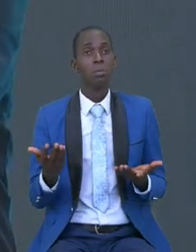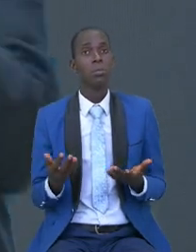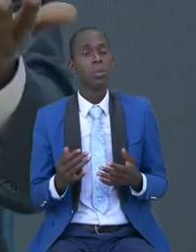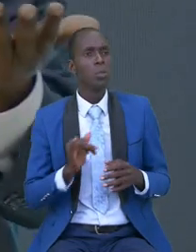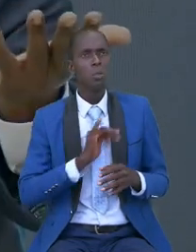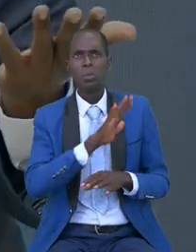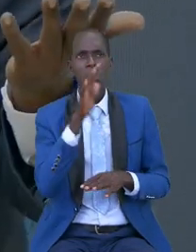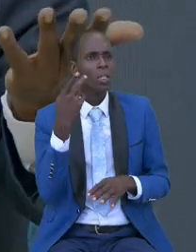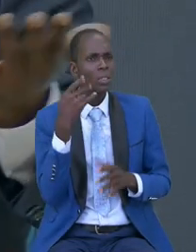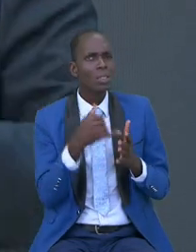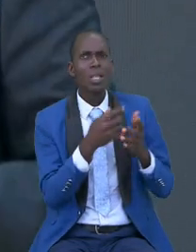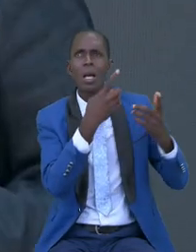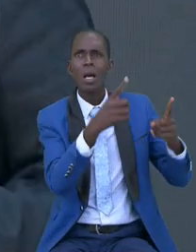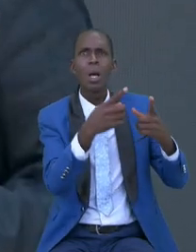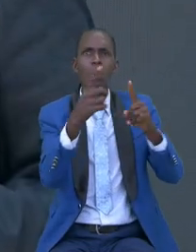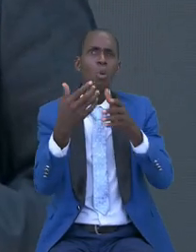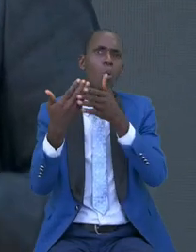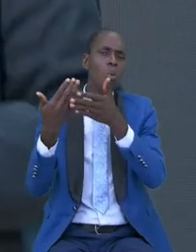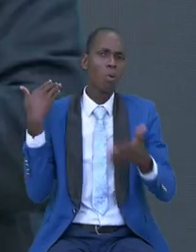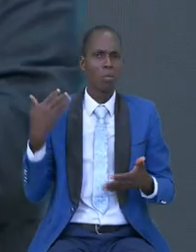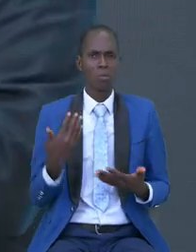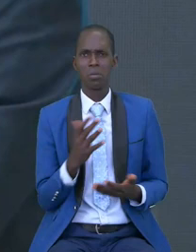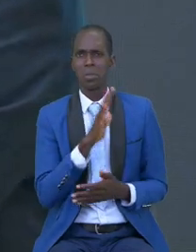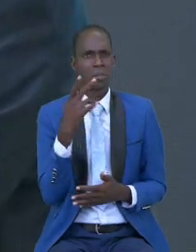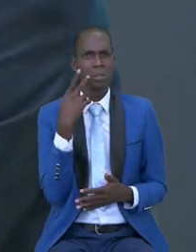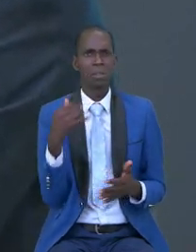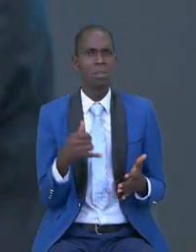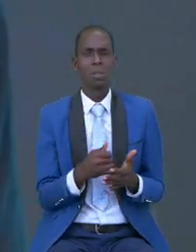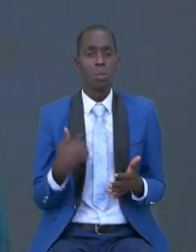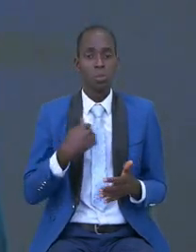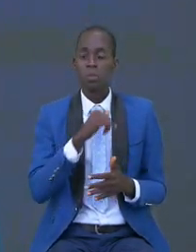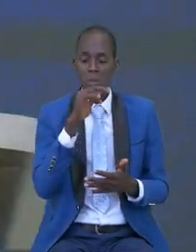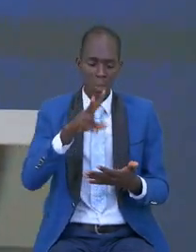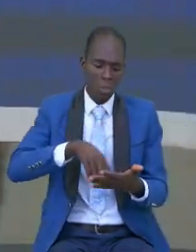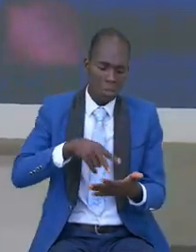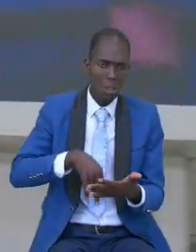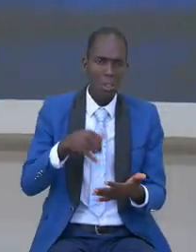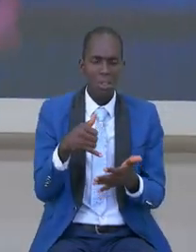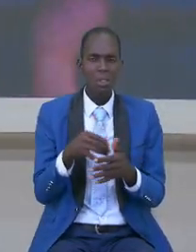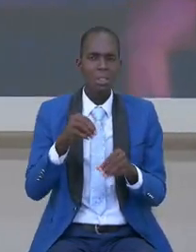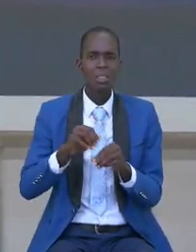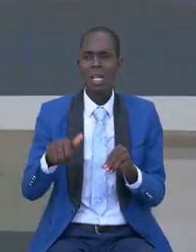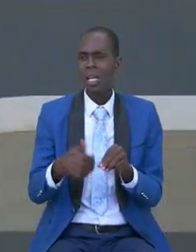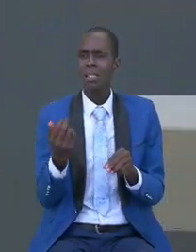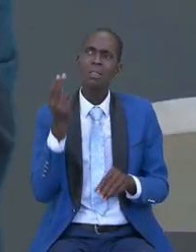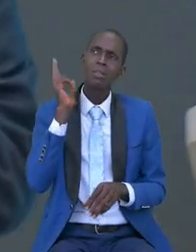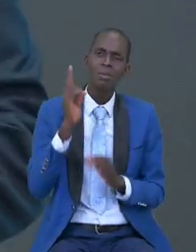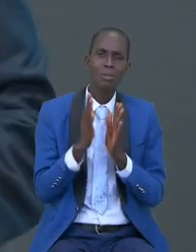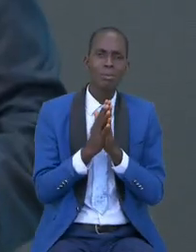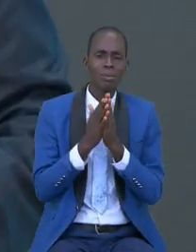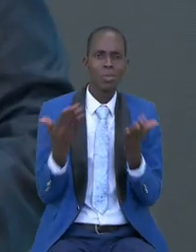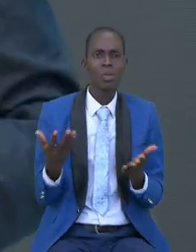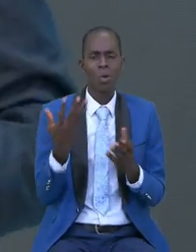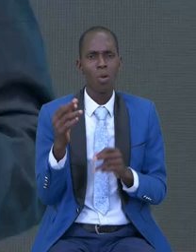of the people we knew before, if we have not read it in any history of the